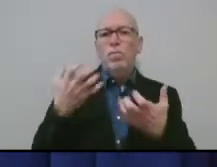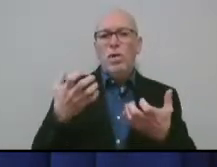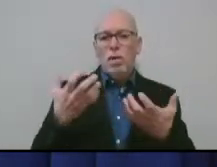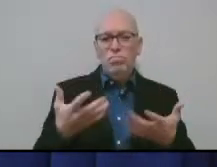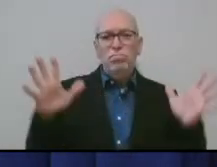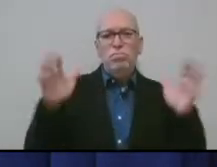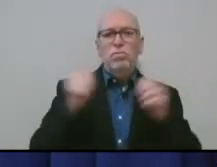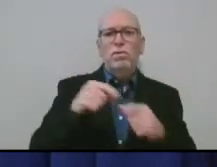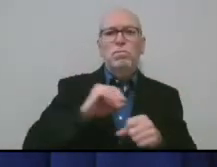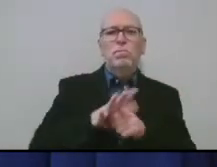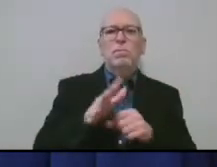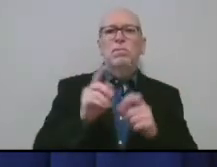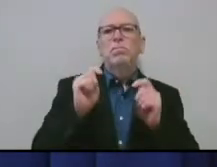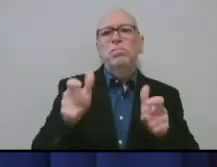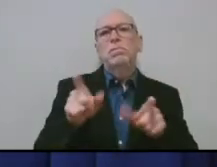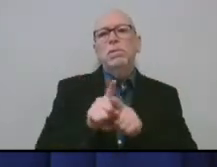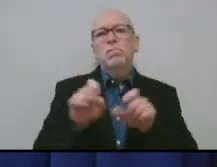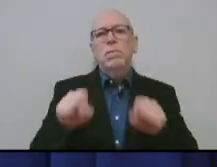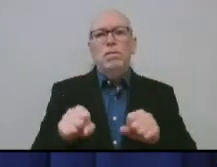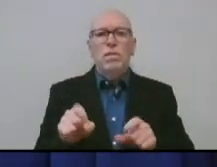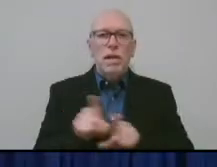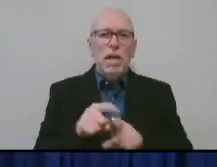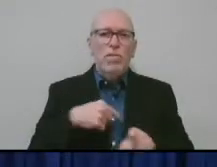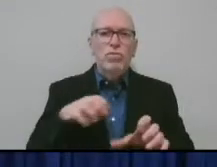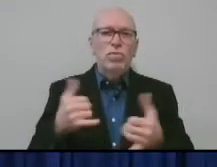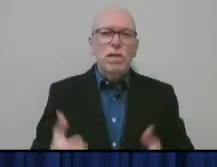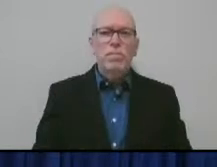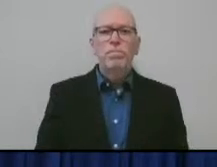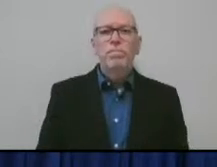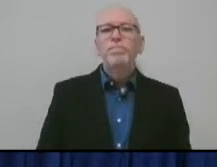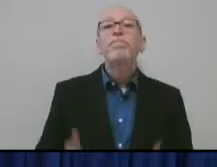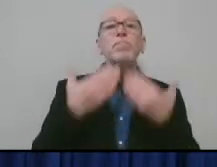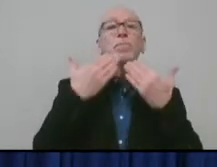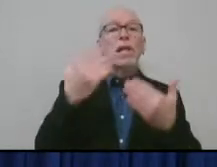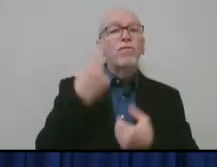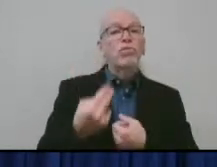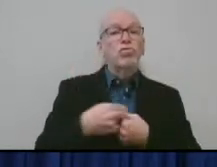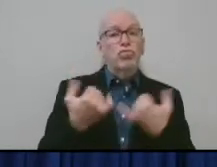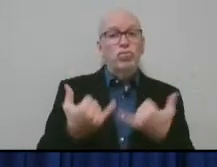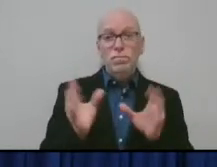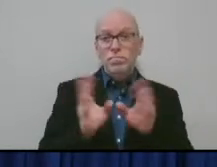safely as we are doing right now. Thank you for joining today's